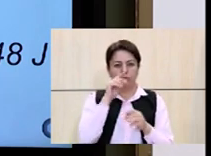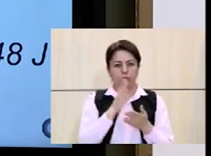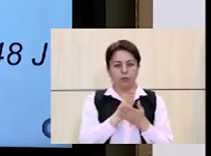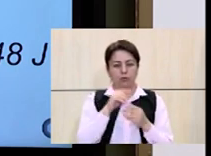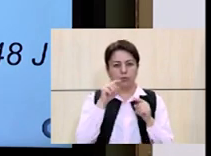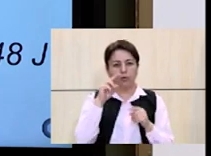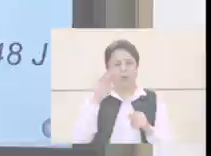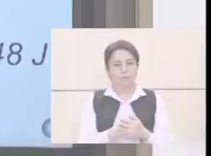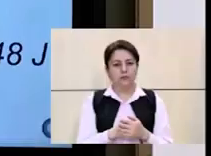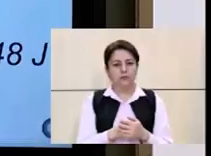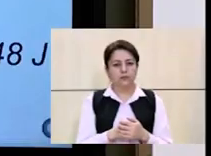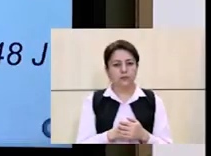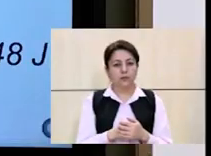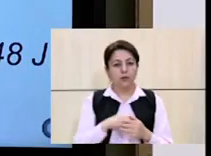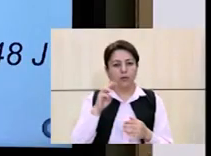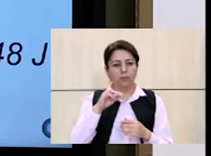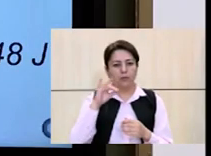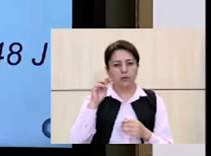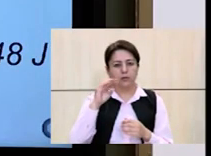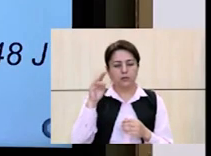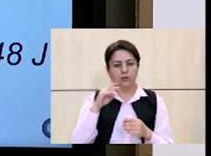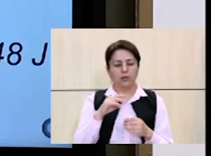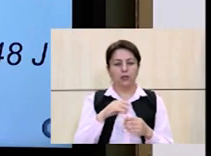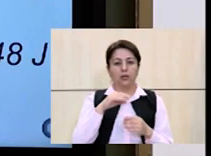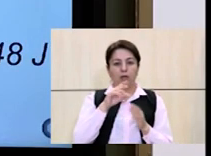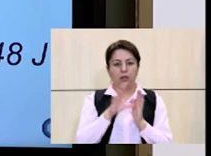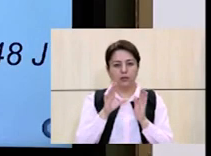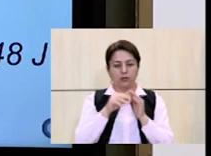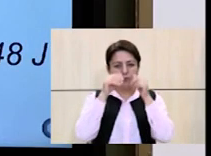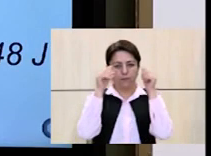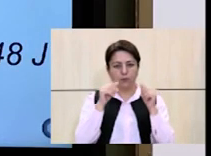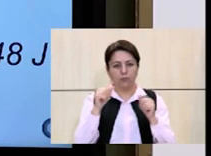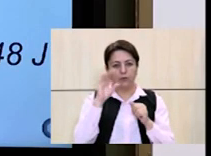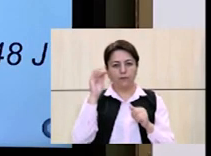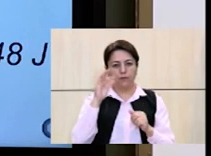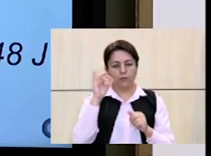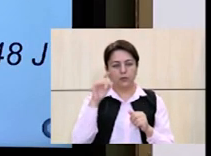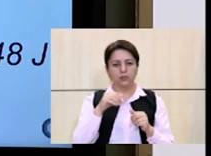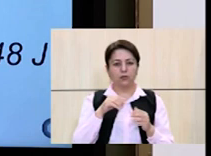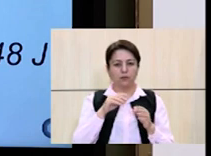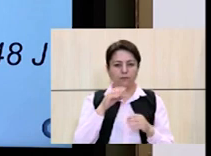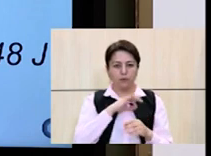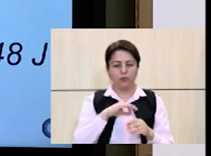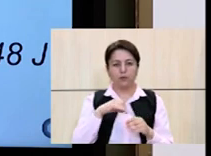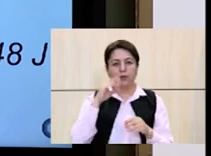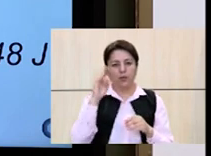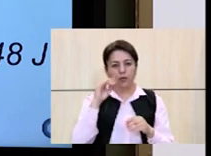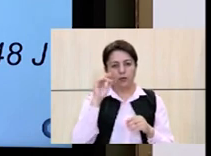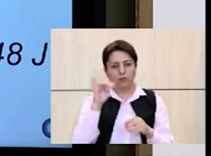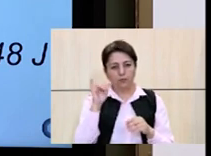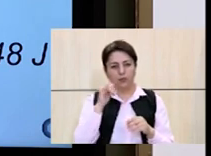energiyasini topishimiz lozim. Potensial energiyaning formulasidan foydalanib, m ko'paytirilgan j ko'paytirilgan